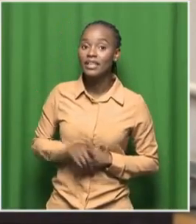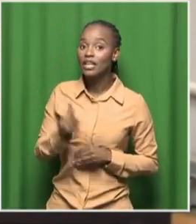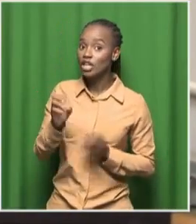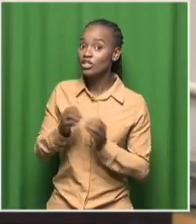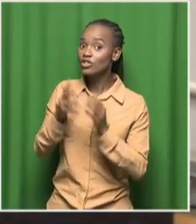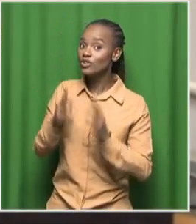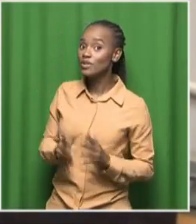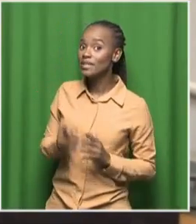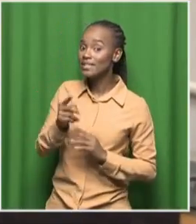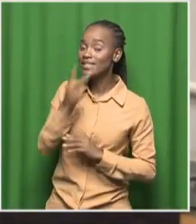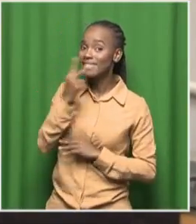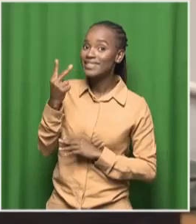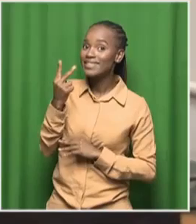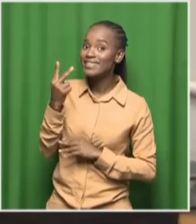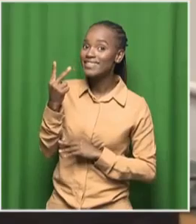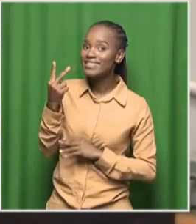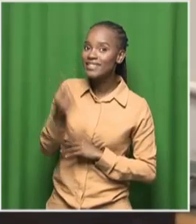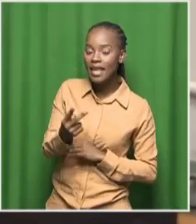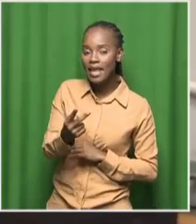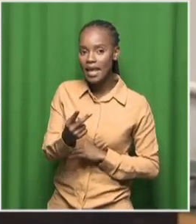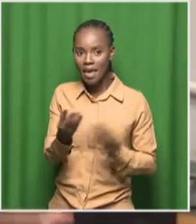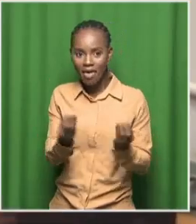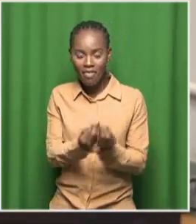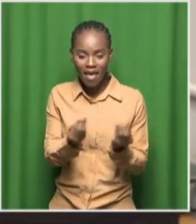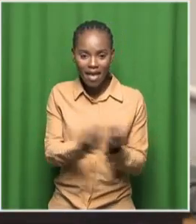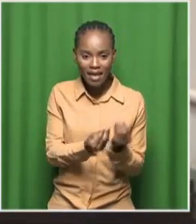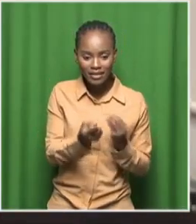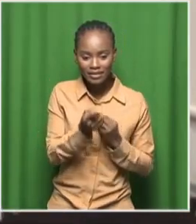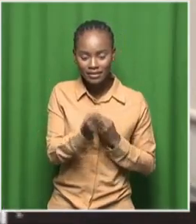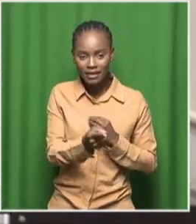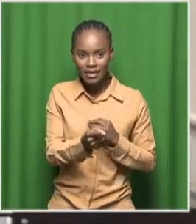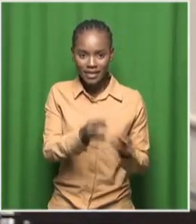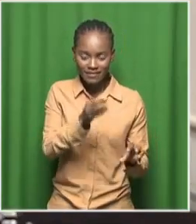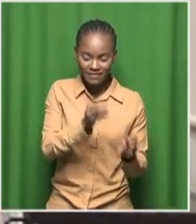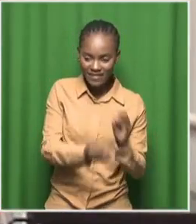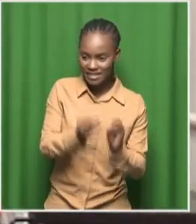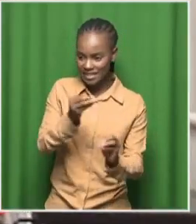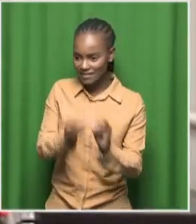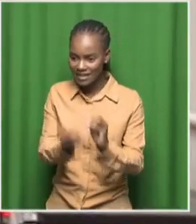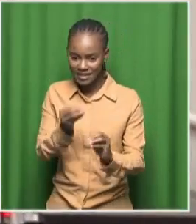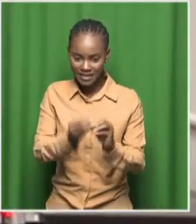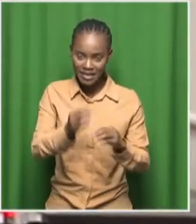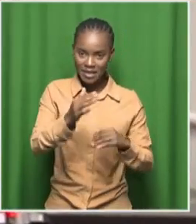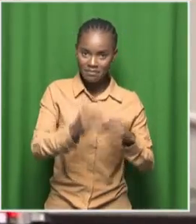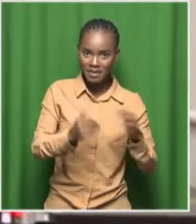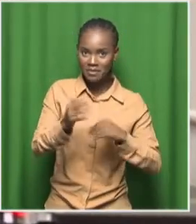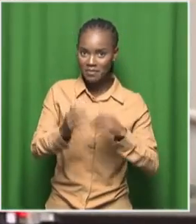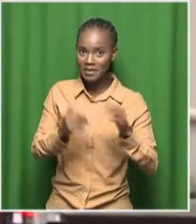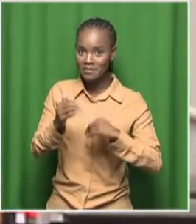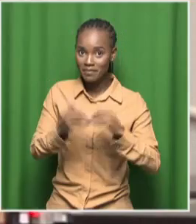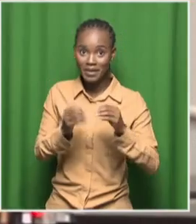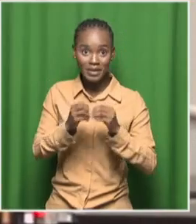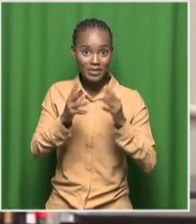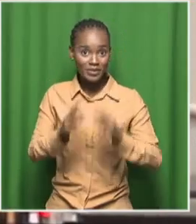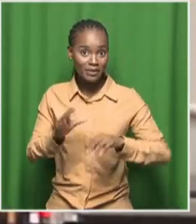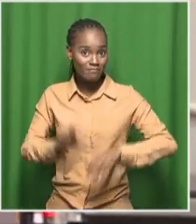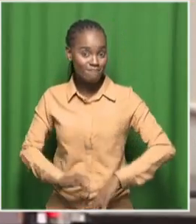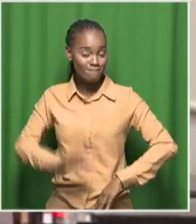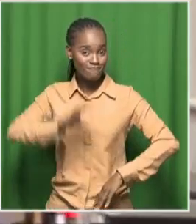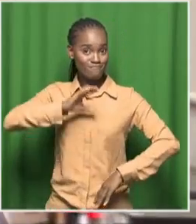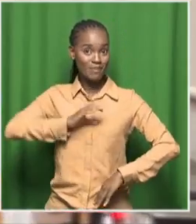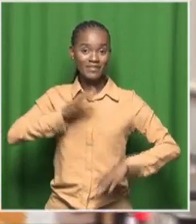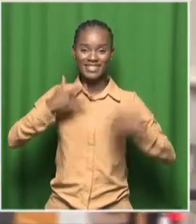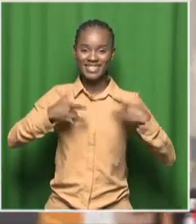very basic, very elementary level to this level, it's just that light that goes on and the excitement that goes with it.